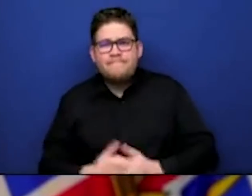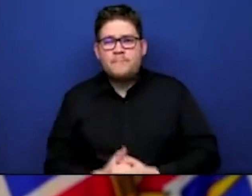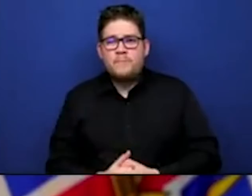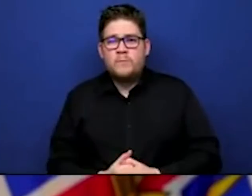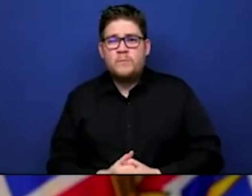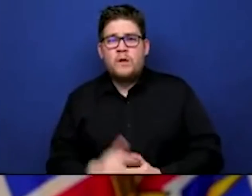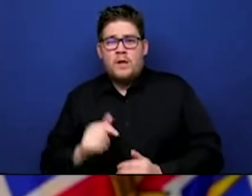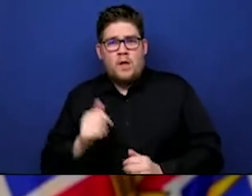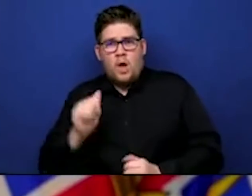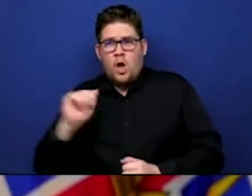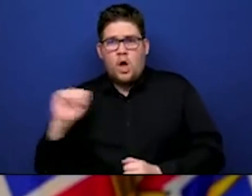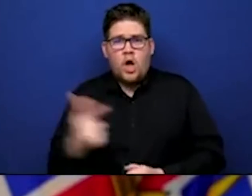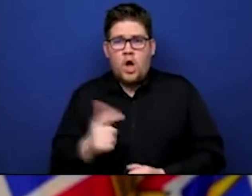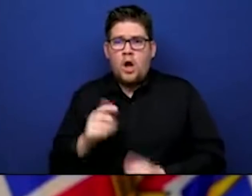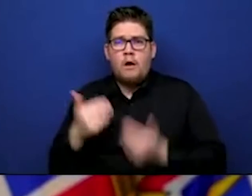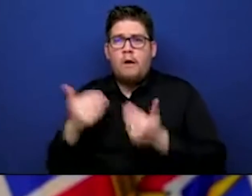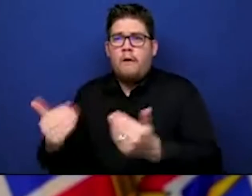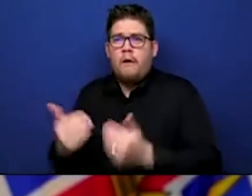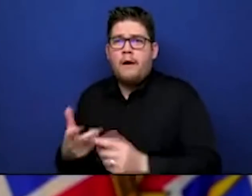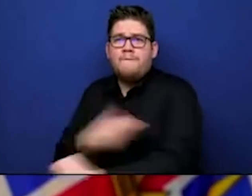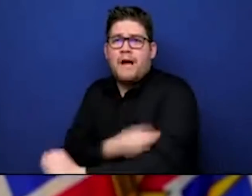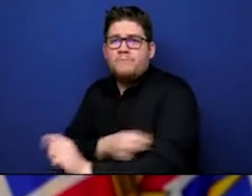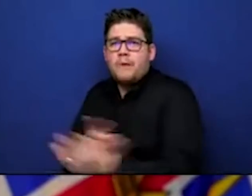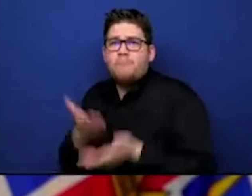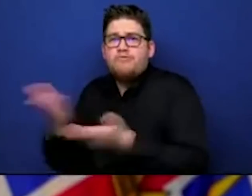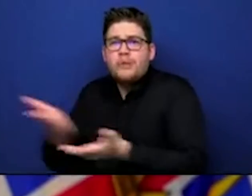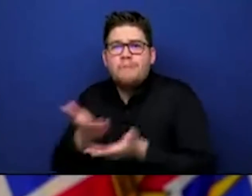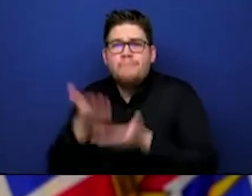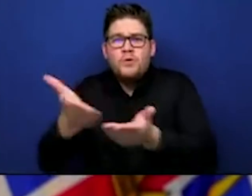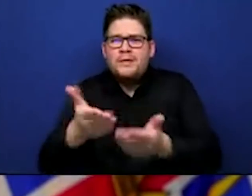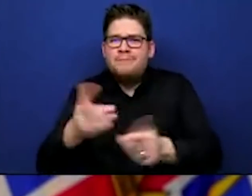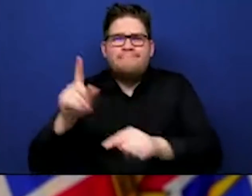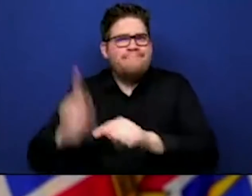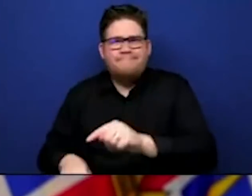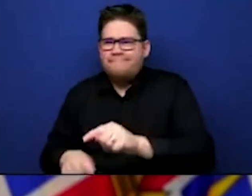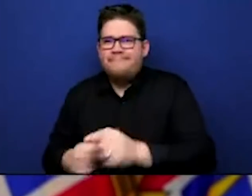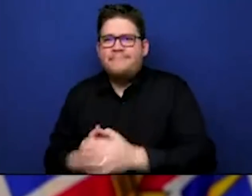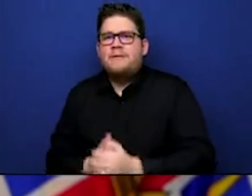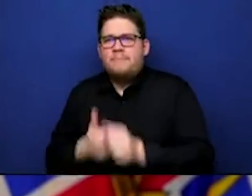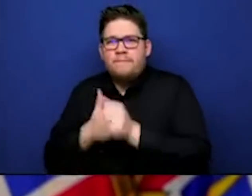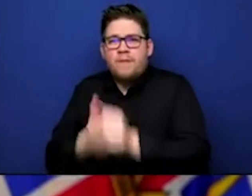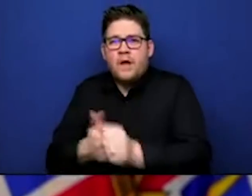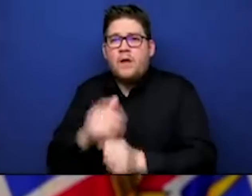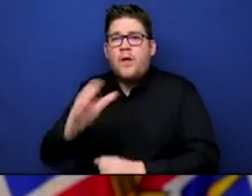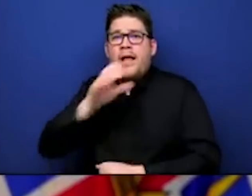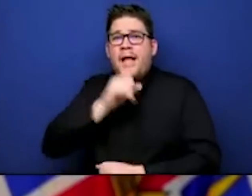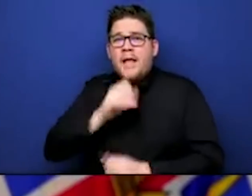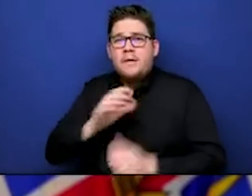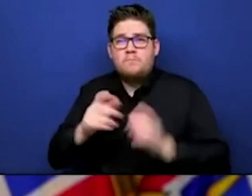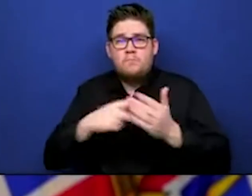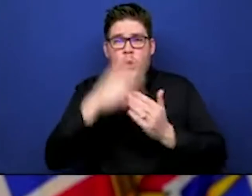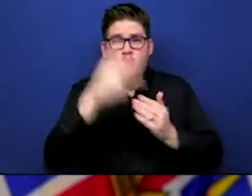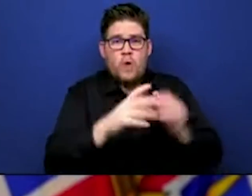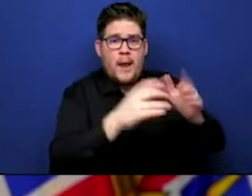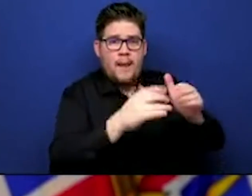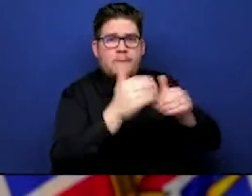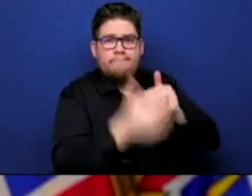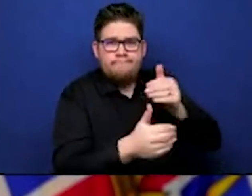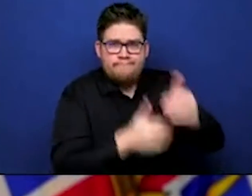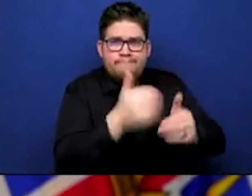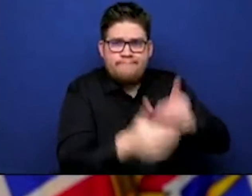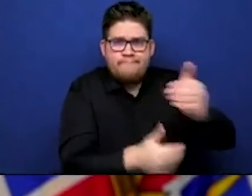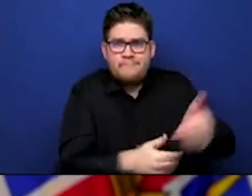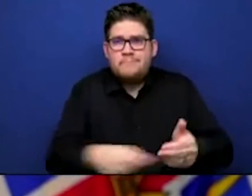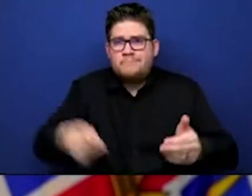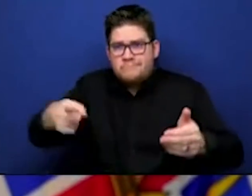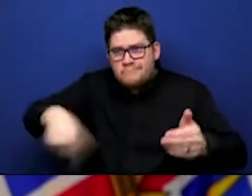once. Like our age-based program, not everybody will get it at once, but everybody will get it and have their turn.